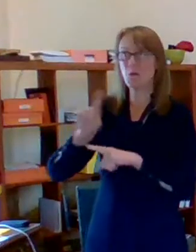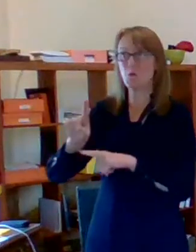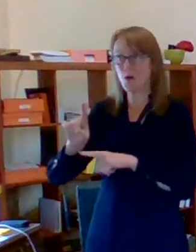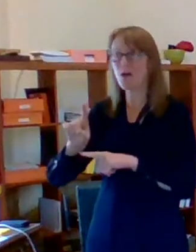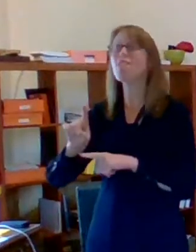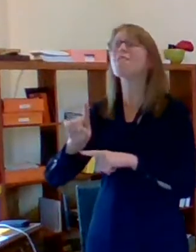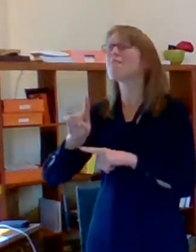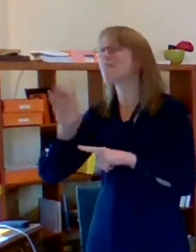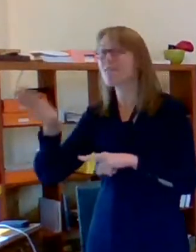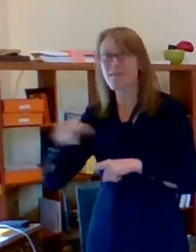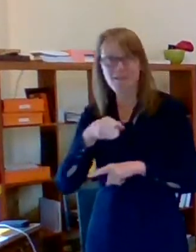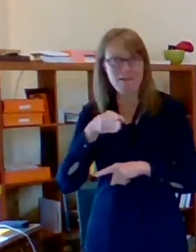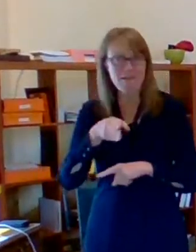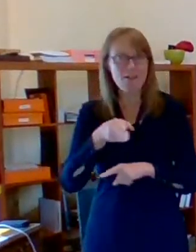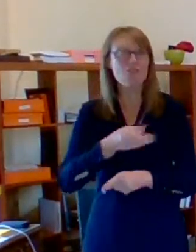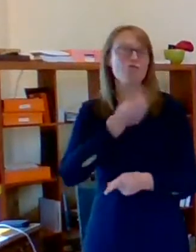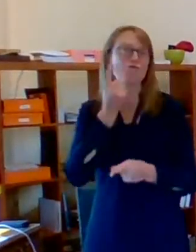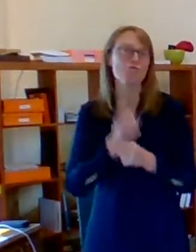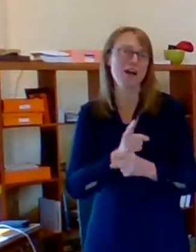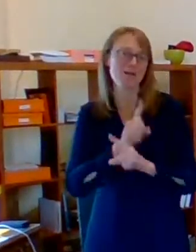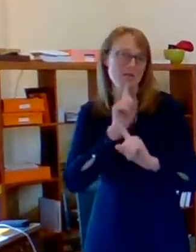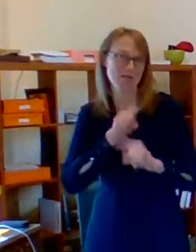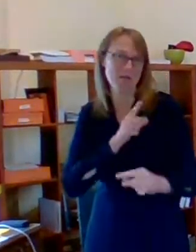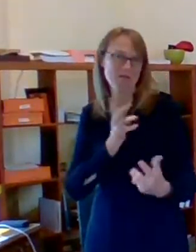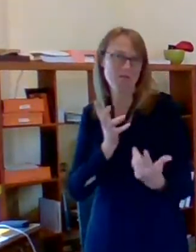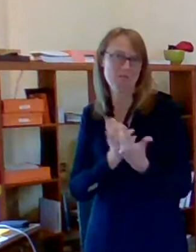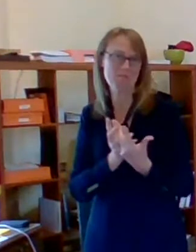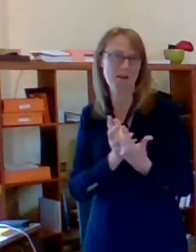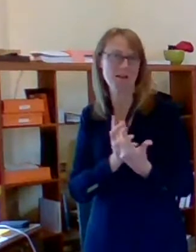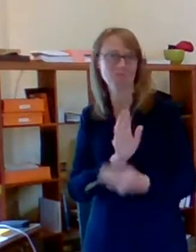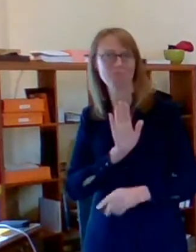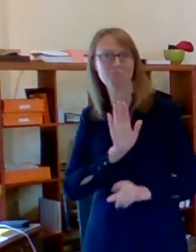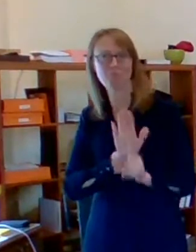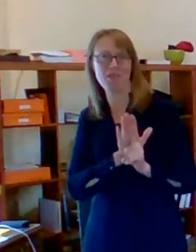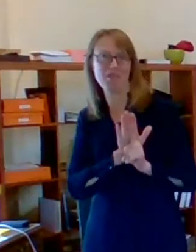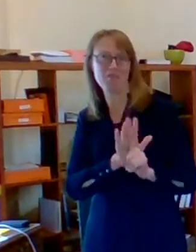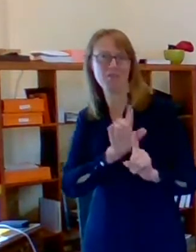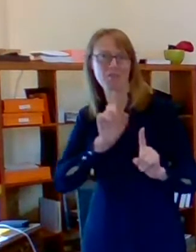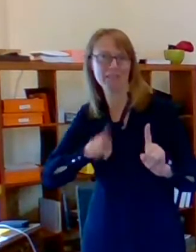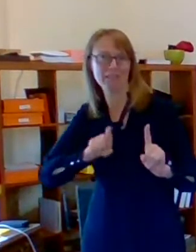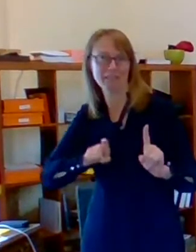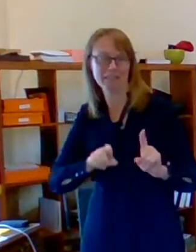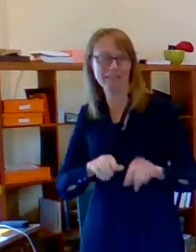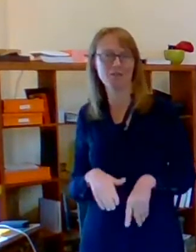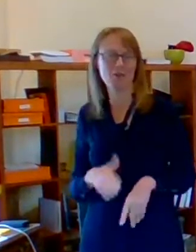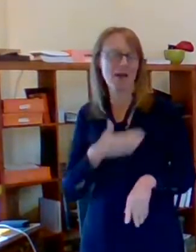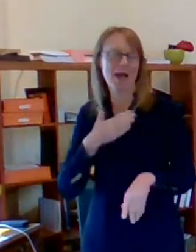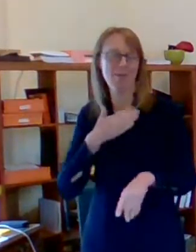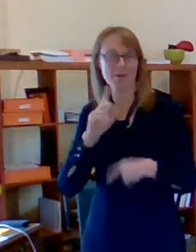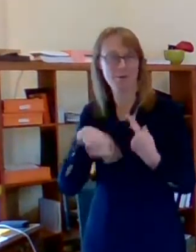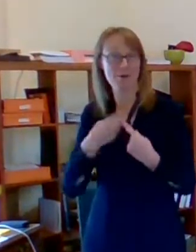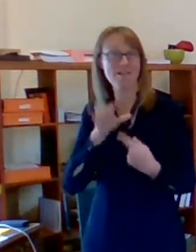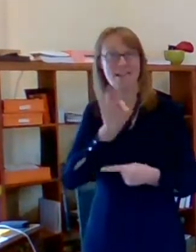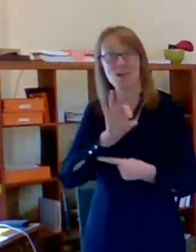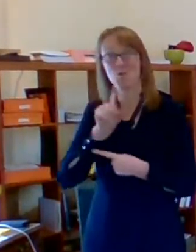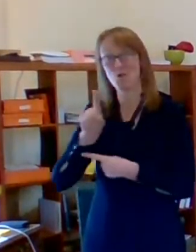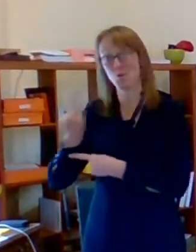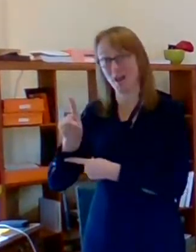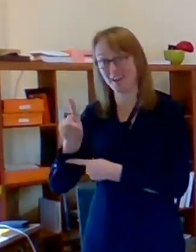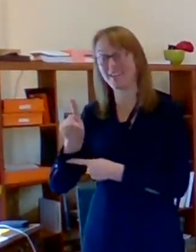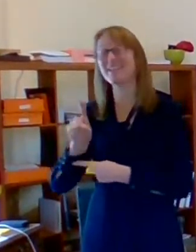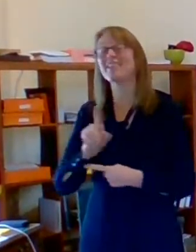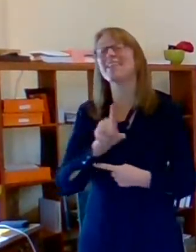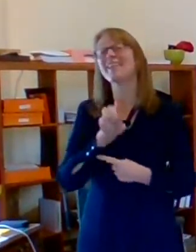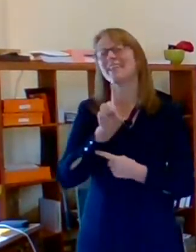right response. And so we're very optimistic about the 911 diversion and the Cops and